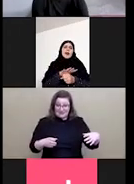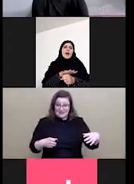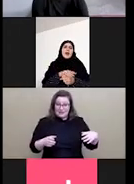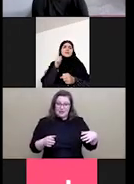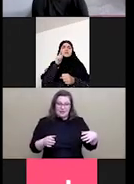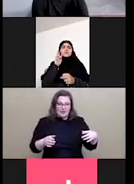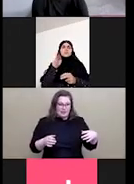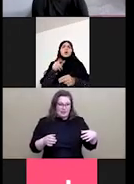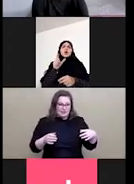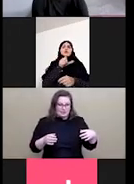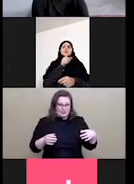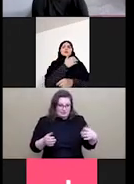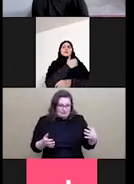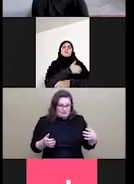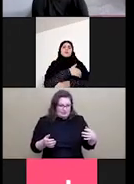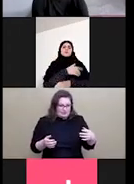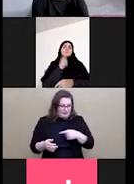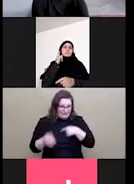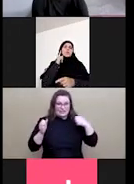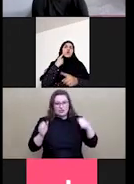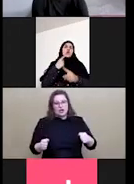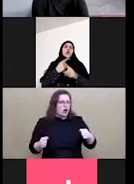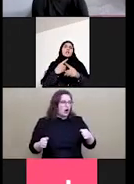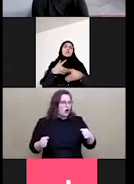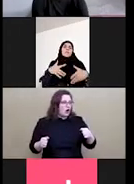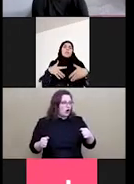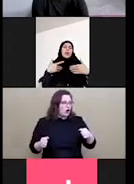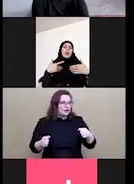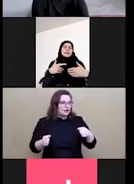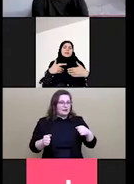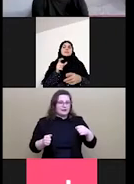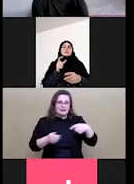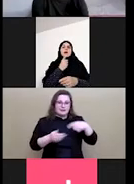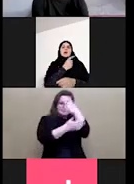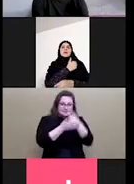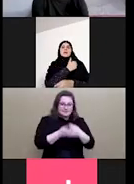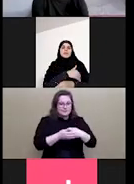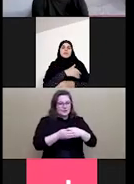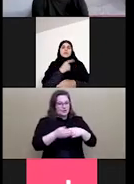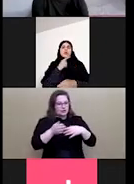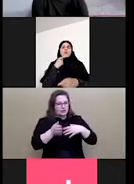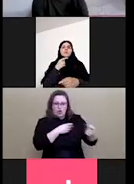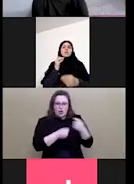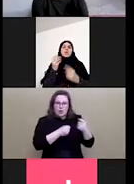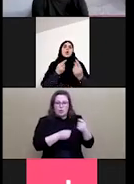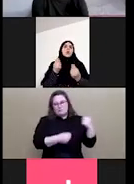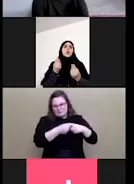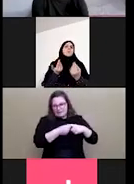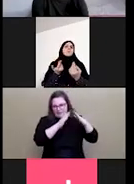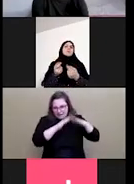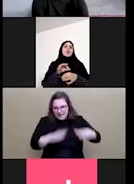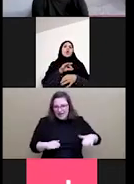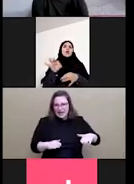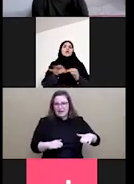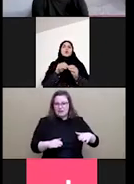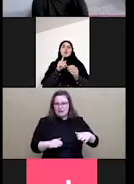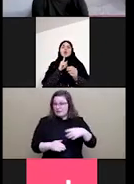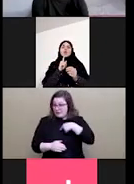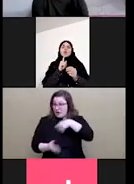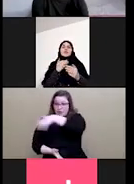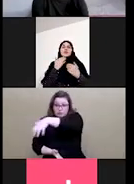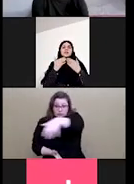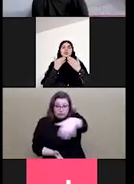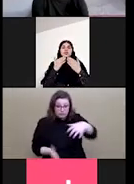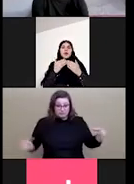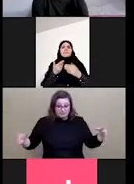as an organization that implements, designs and implements a peace building initiative, if you have persons with disabilities with you from the start,